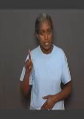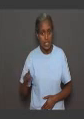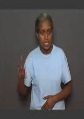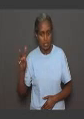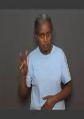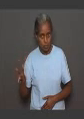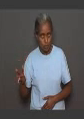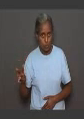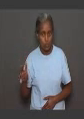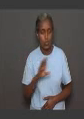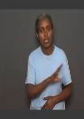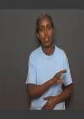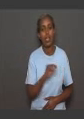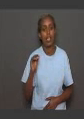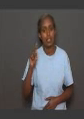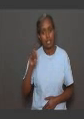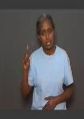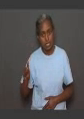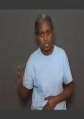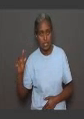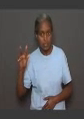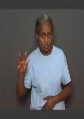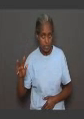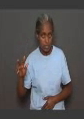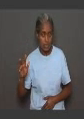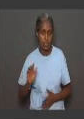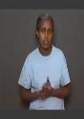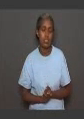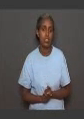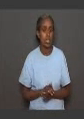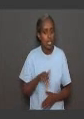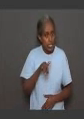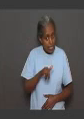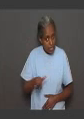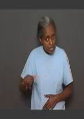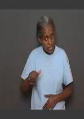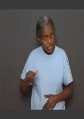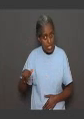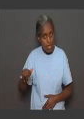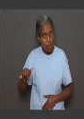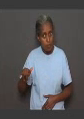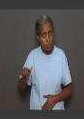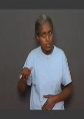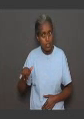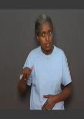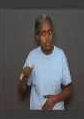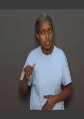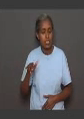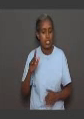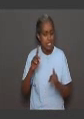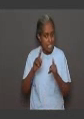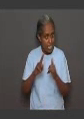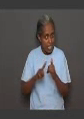Z2, and Z3 are the same as they were in the